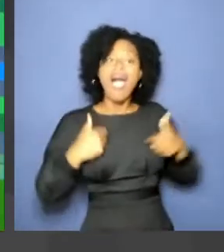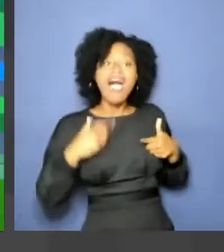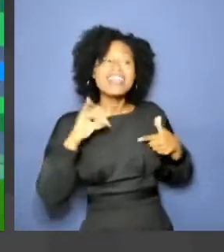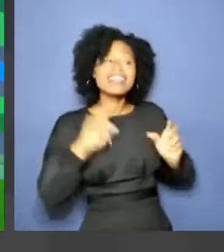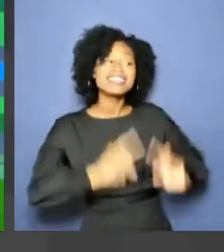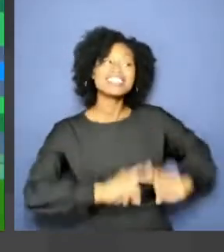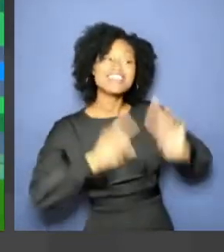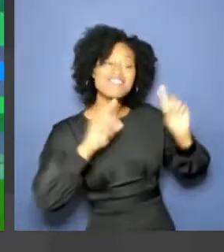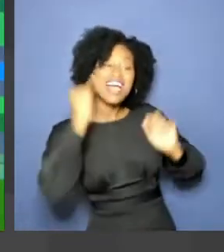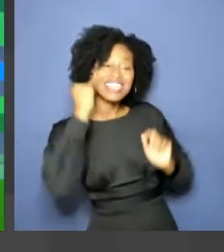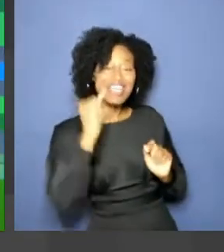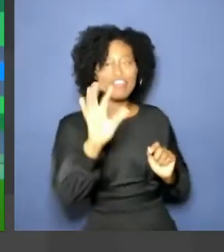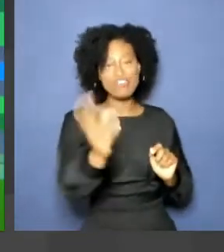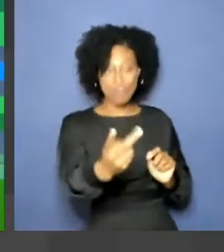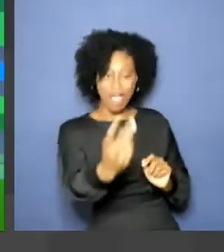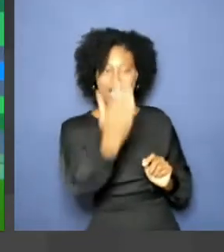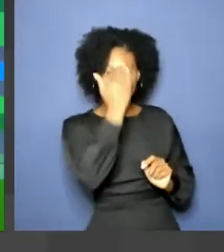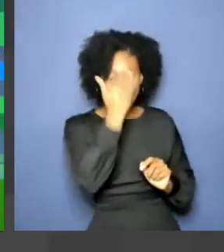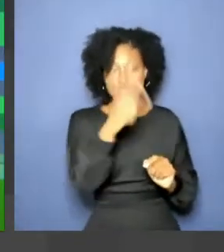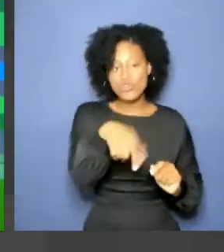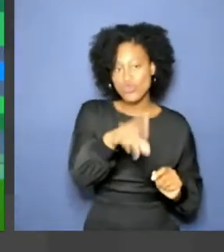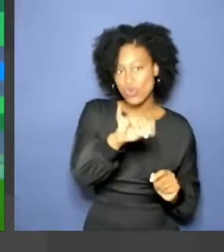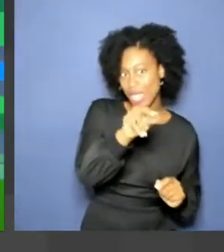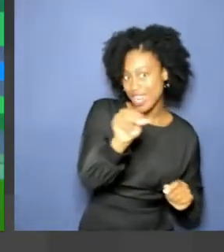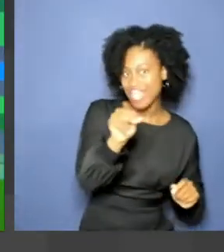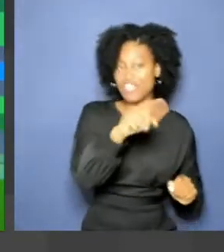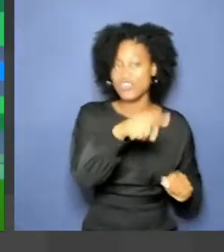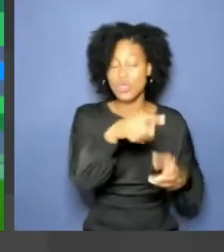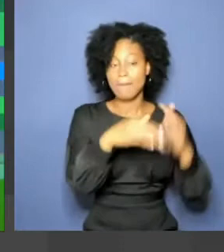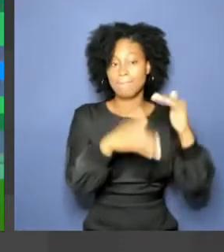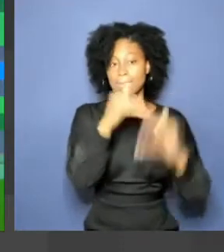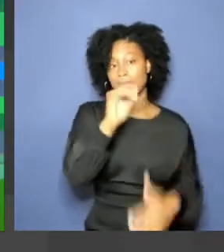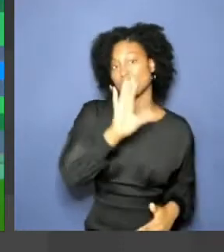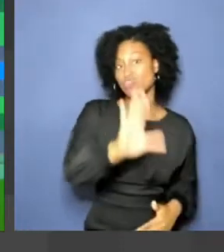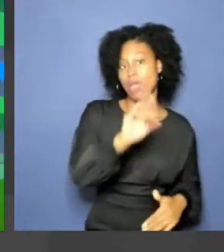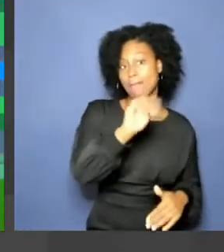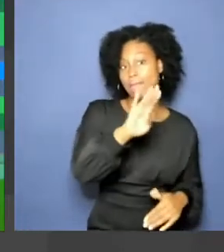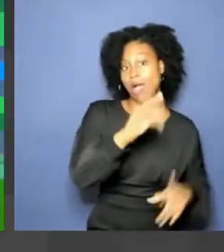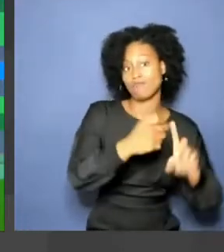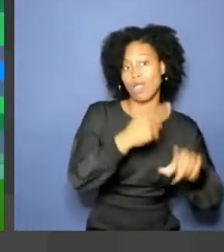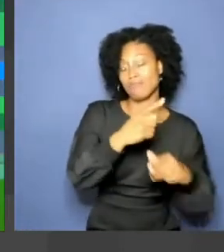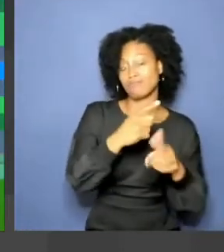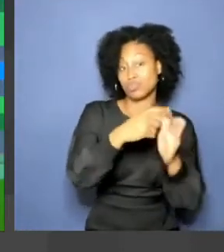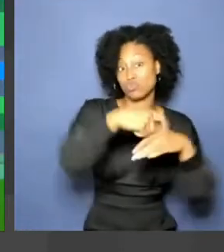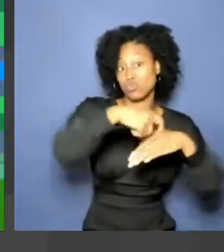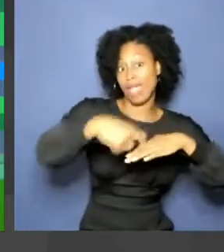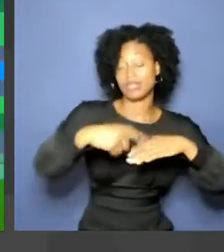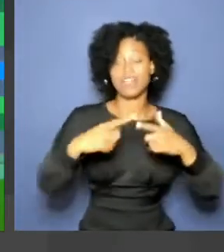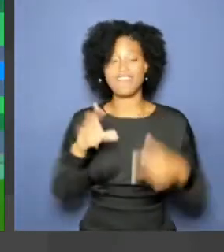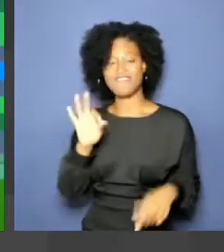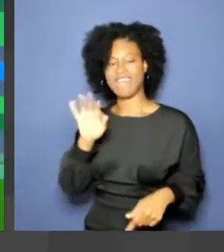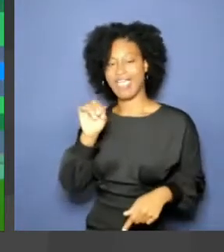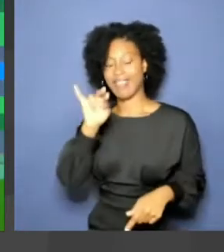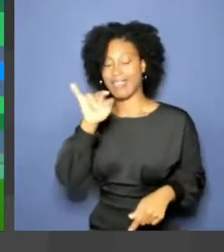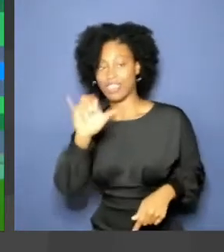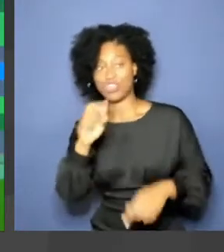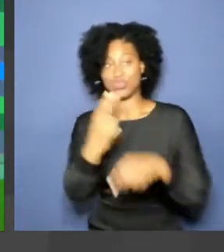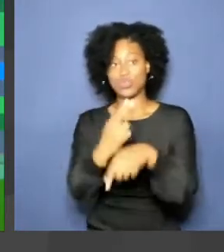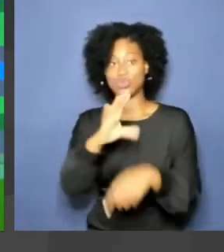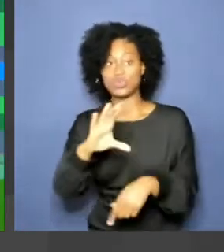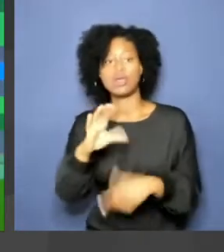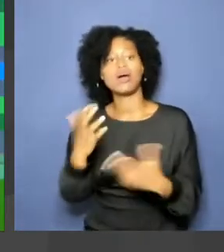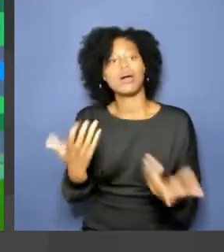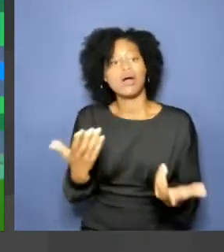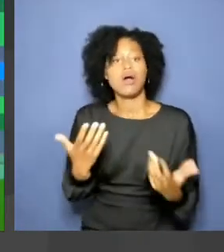the two of you. I know, Quinn, you built your mob from scratch. Fanny, you built yours on top of a